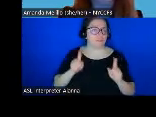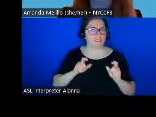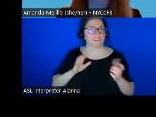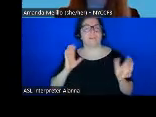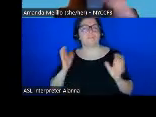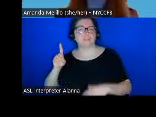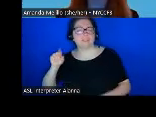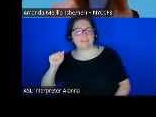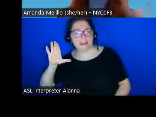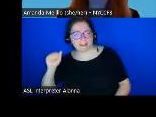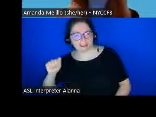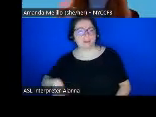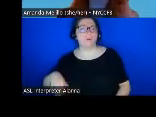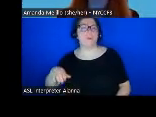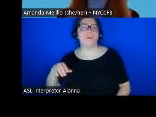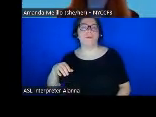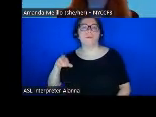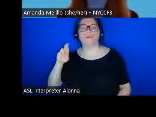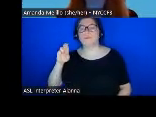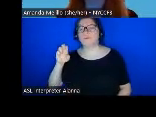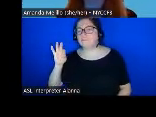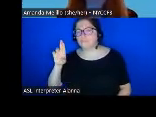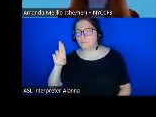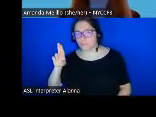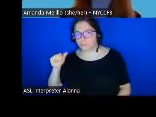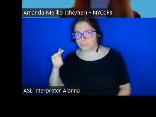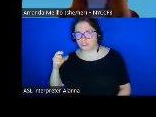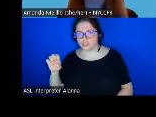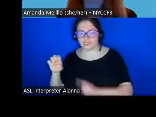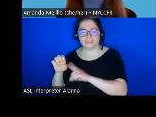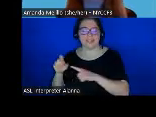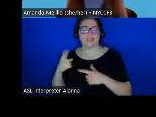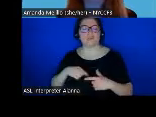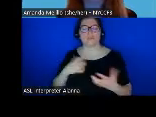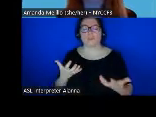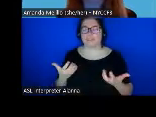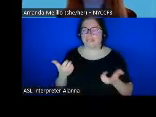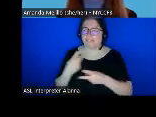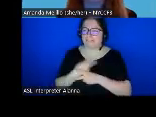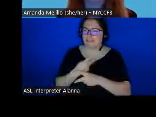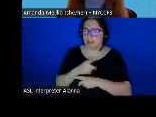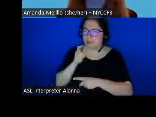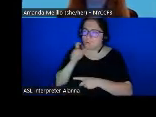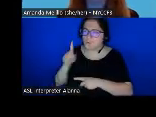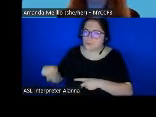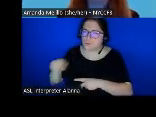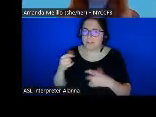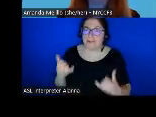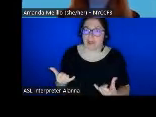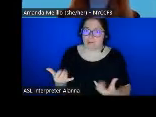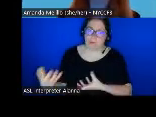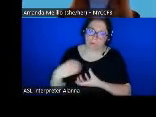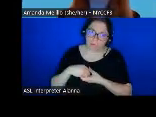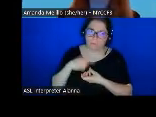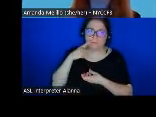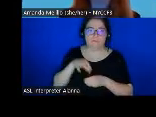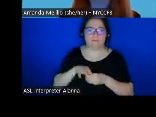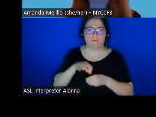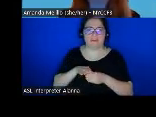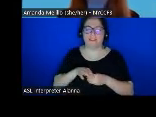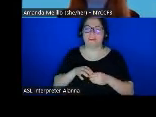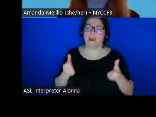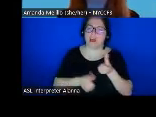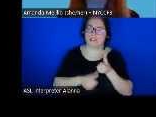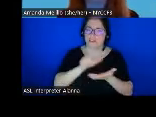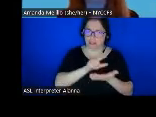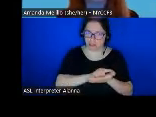refugees and we want to get a better sense of who are going to be some of the new voters covered into this law uh in this law and how